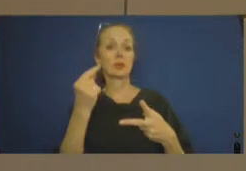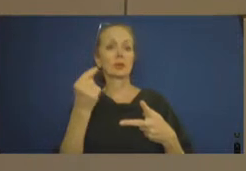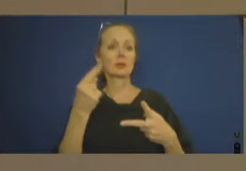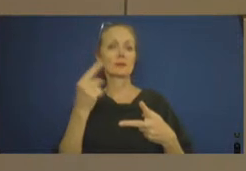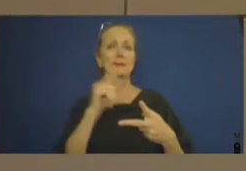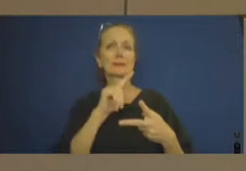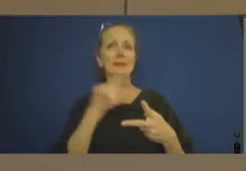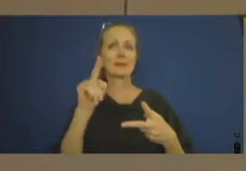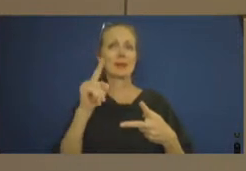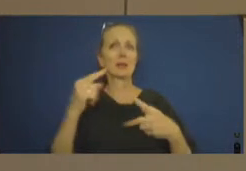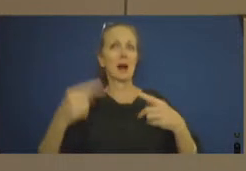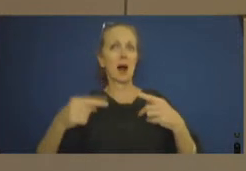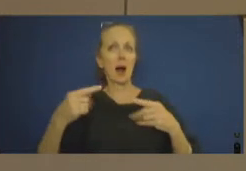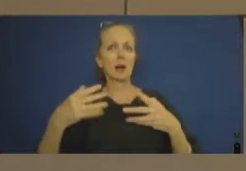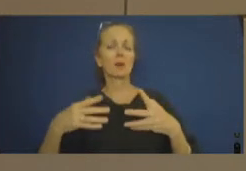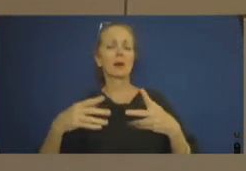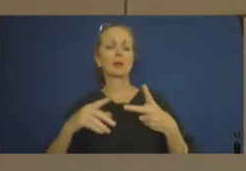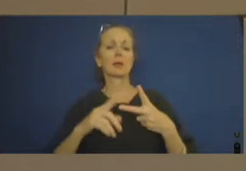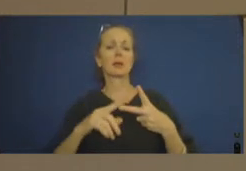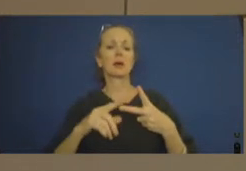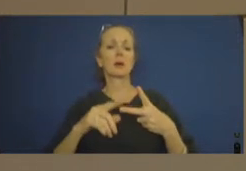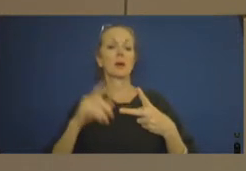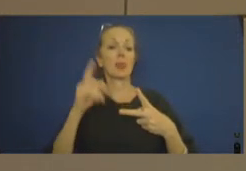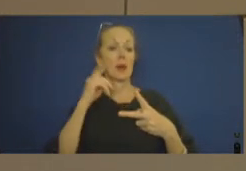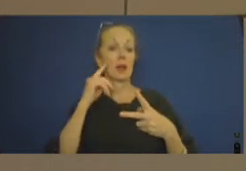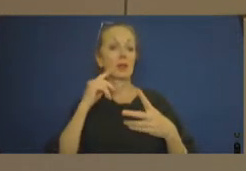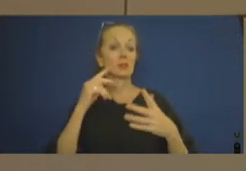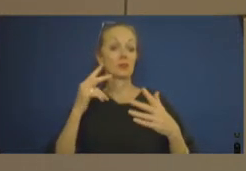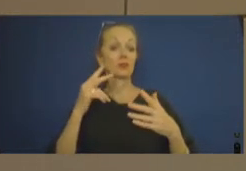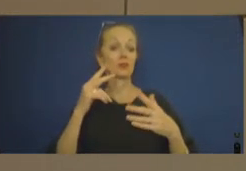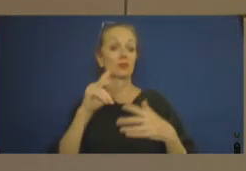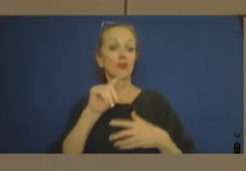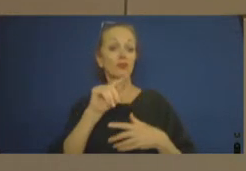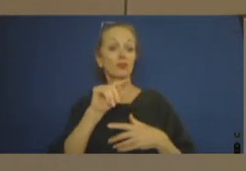We were told that trucks could get through.